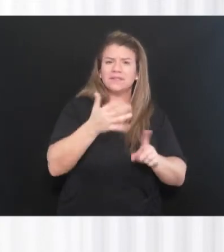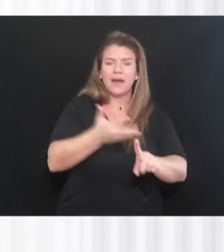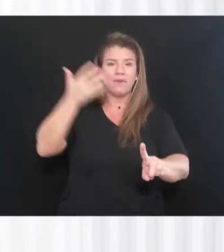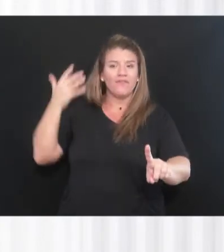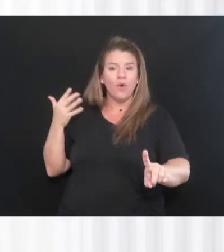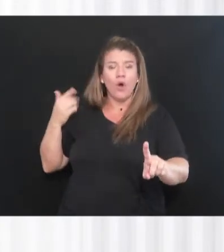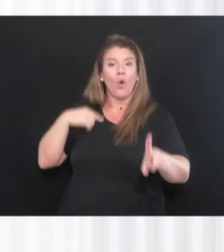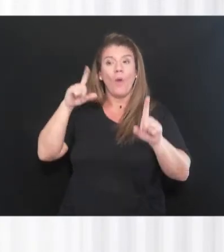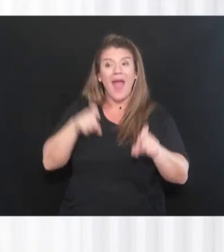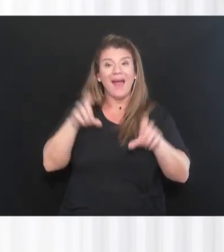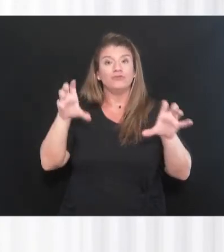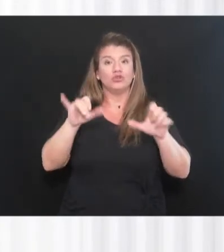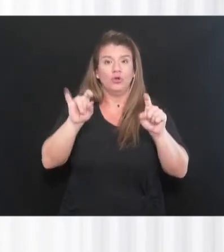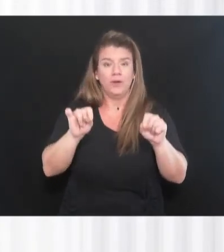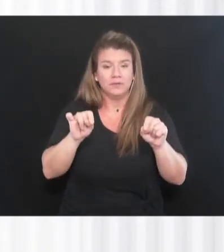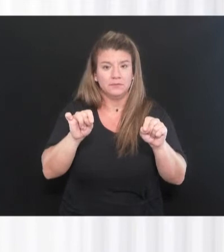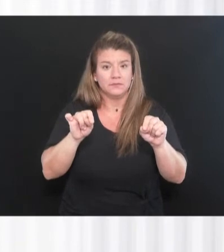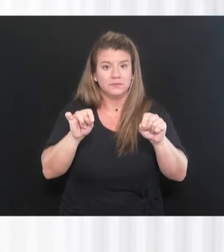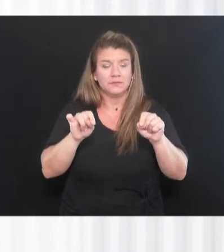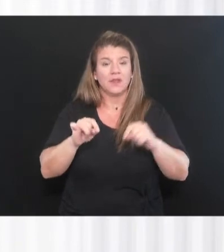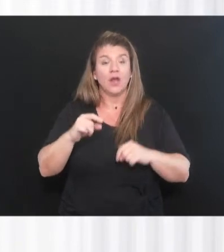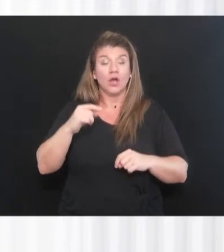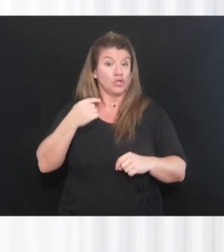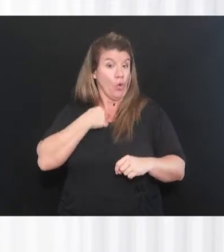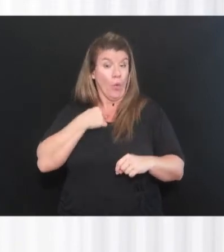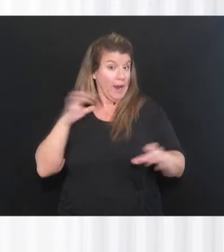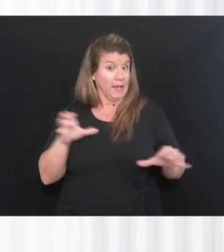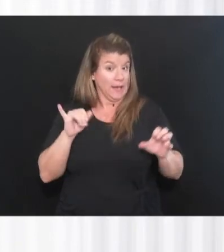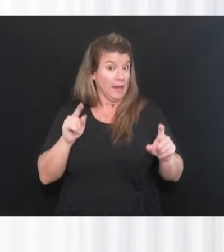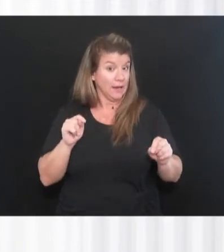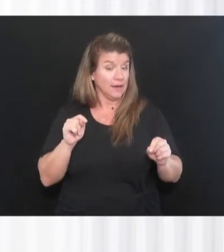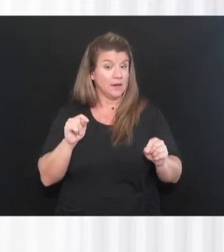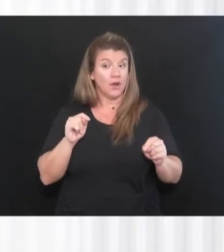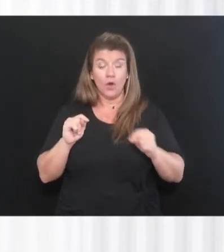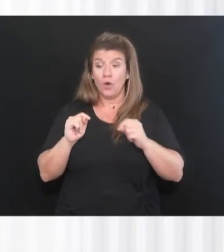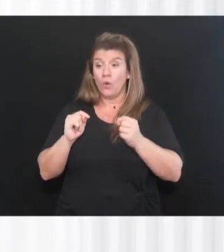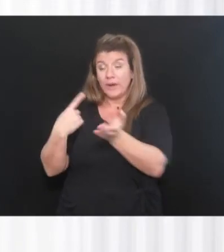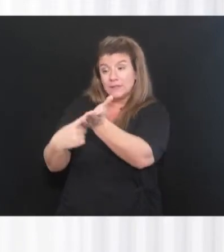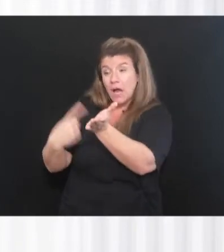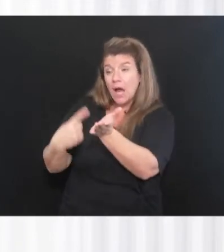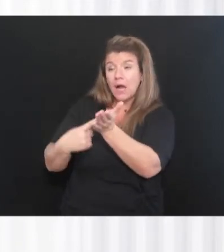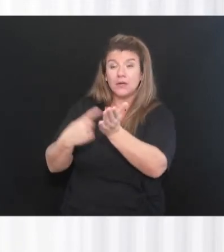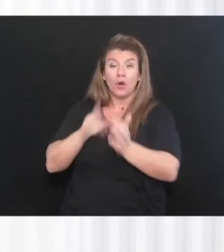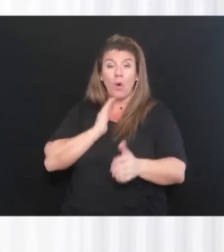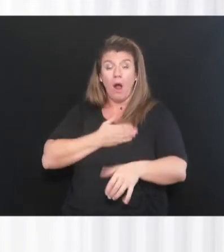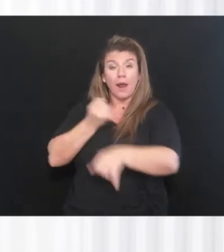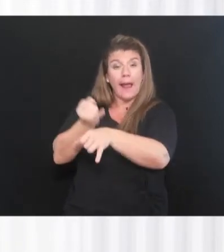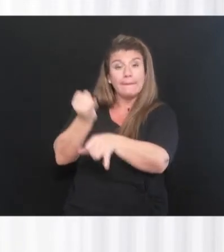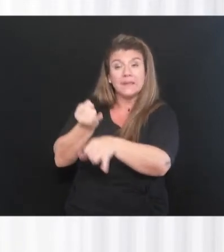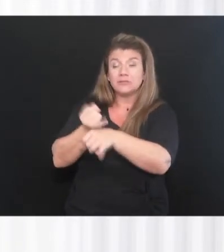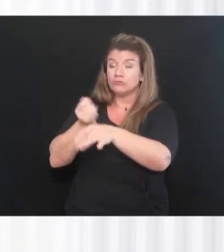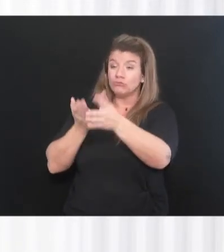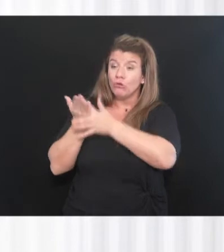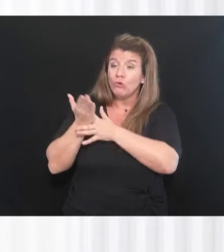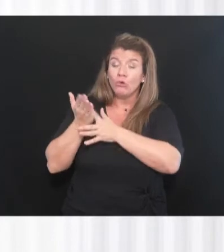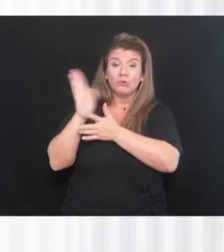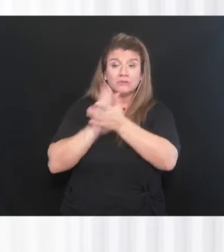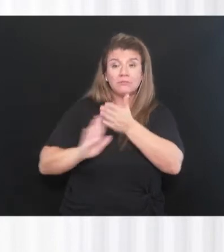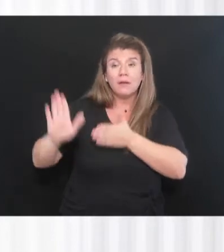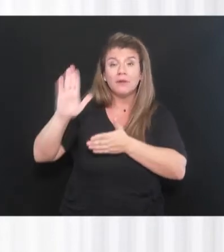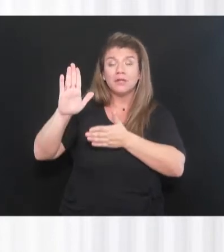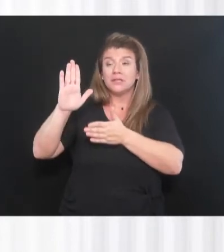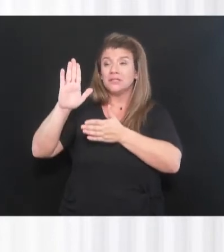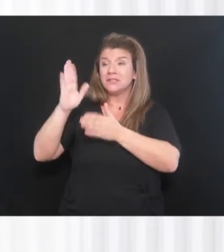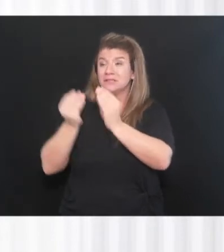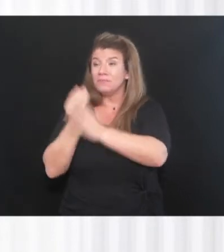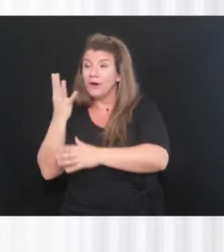convince people to do it. And so we followed through with that, talking to our campus continually through the spring and the summer. And we set